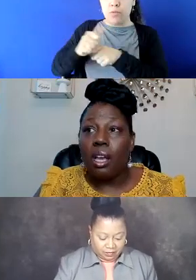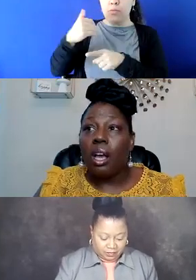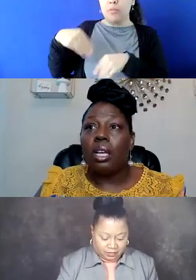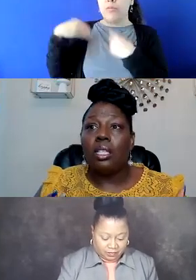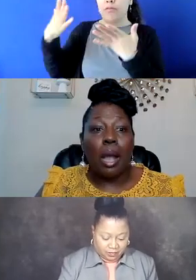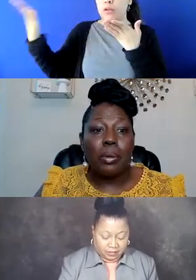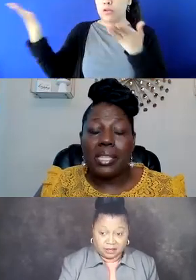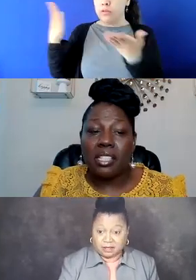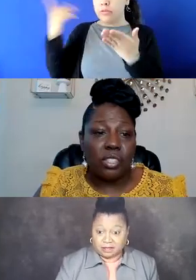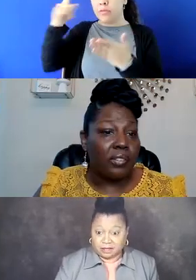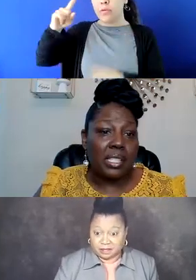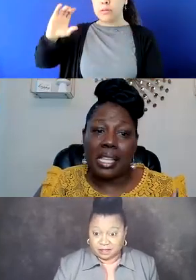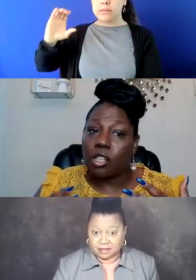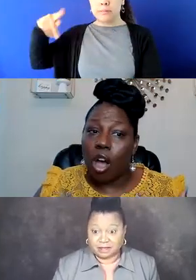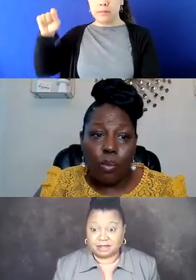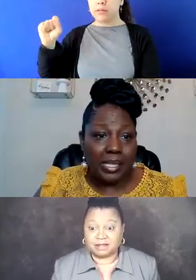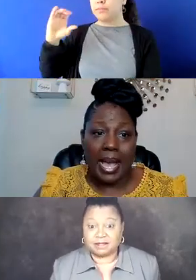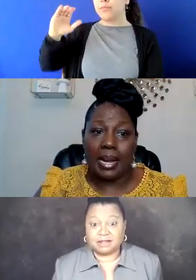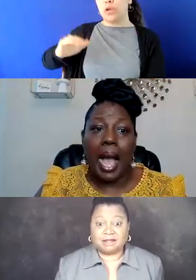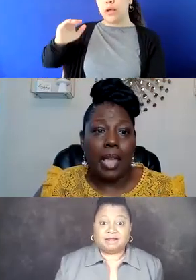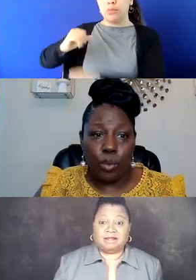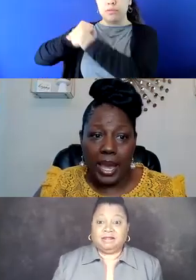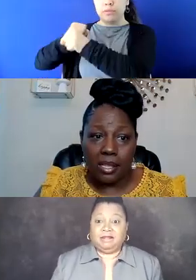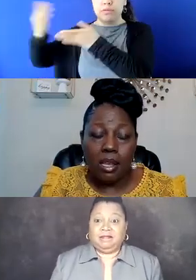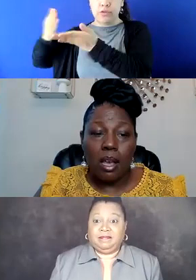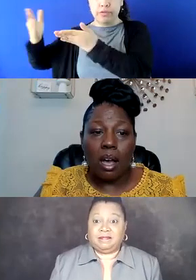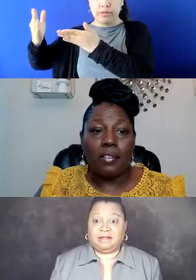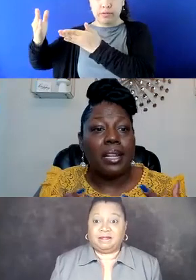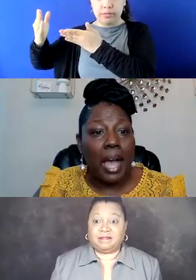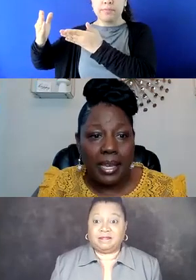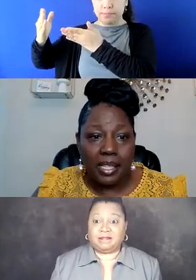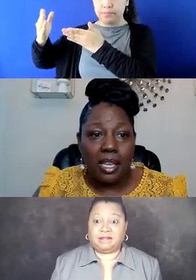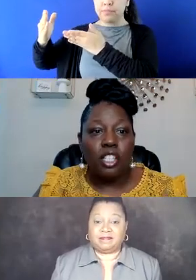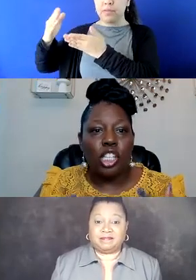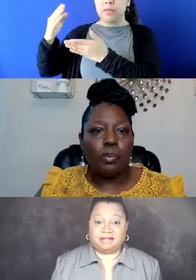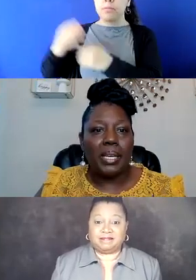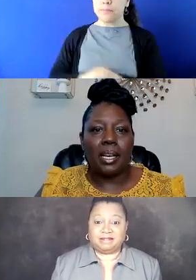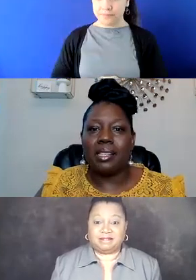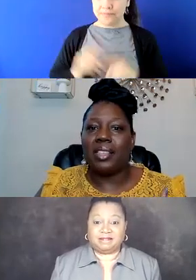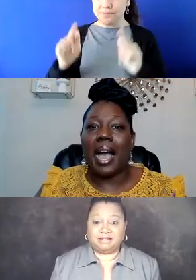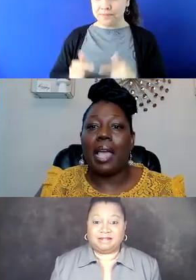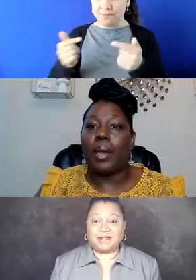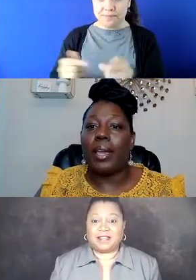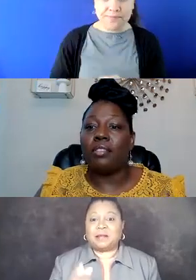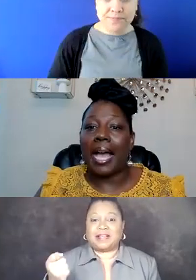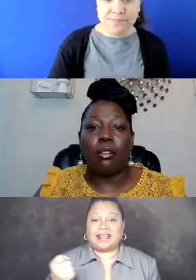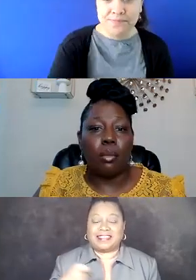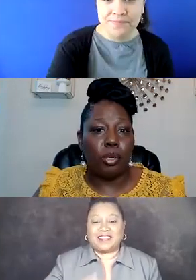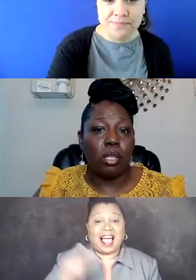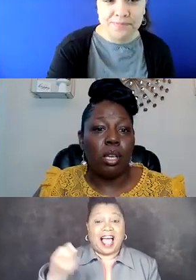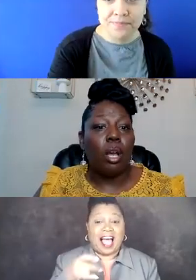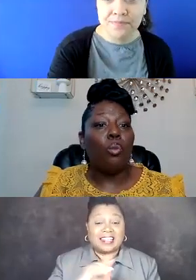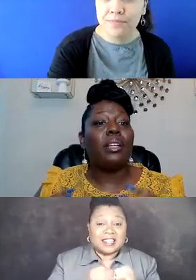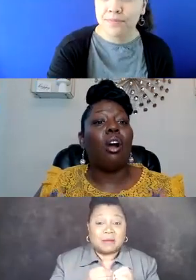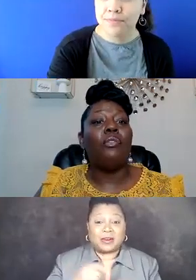services. Child protective services has always had a high rate of clients just because of the high rate of child